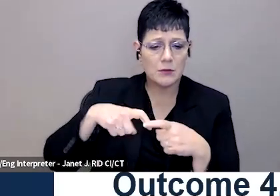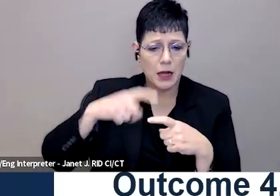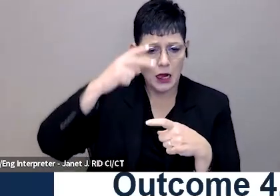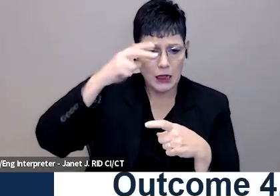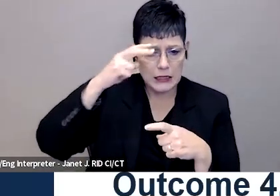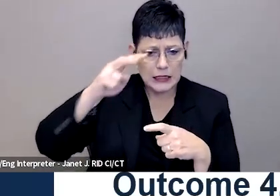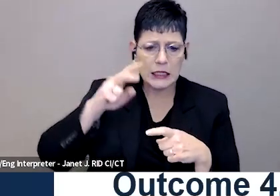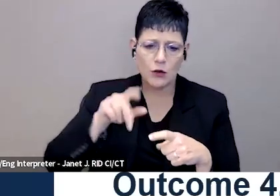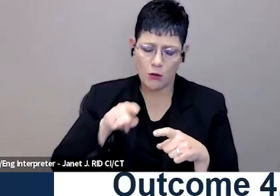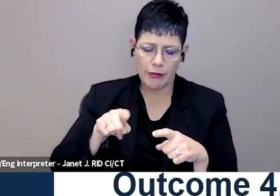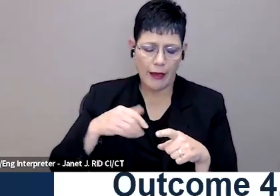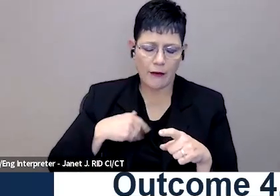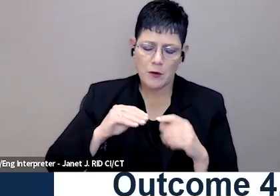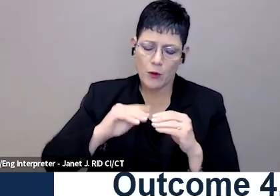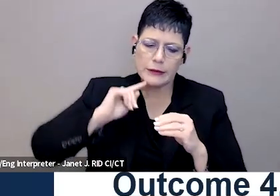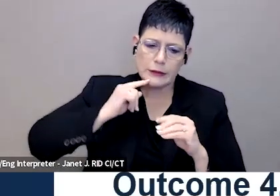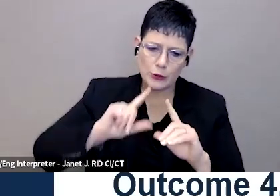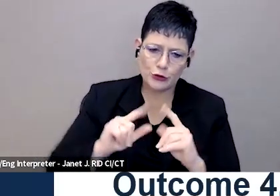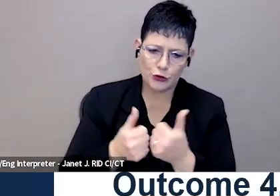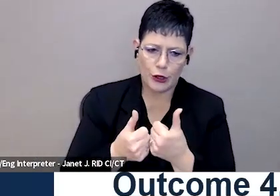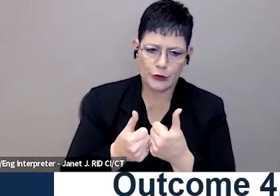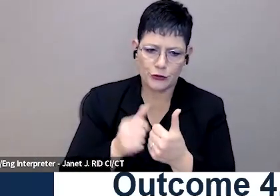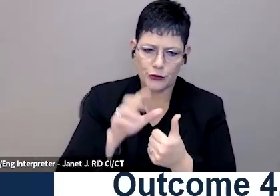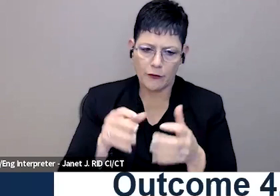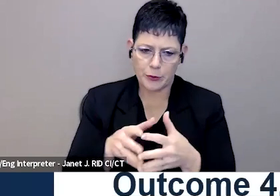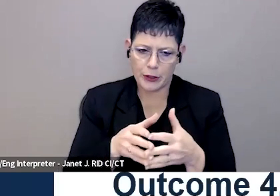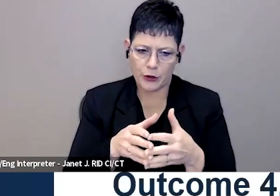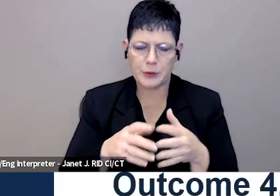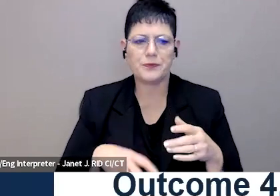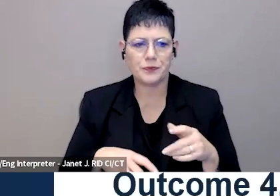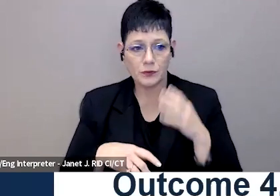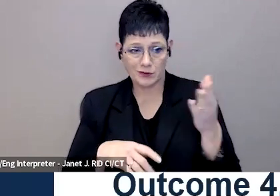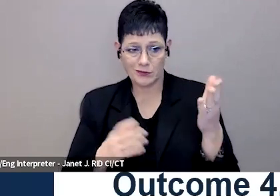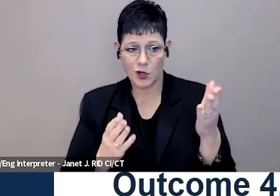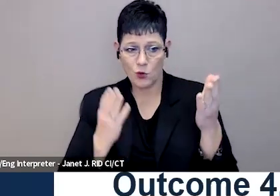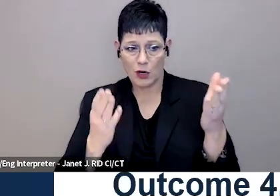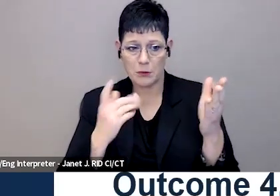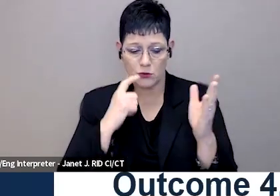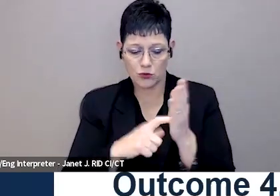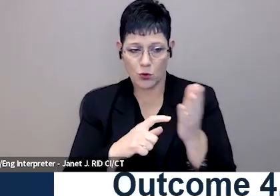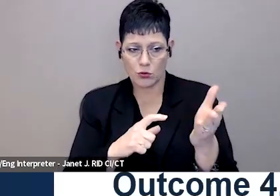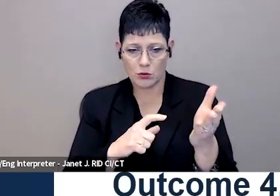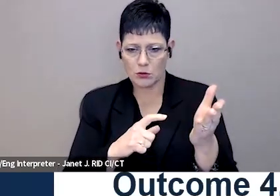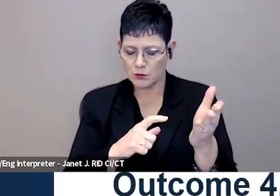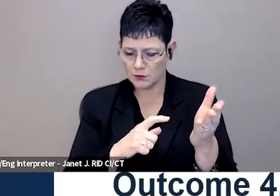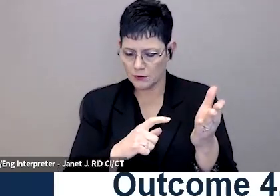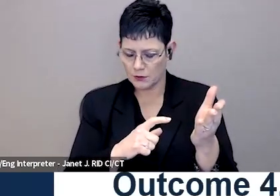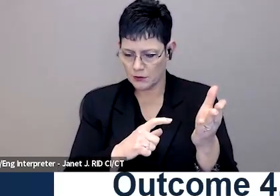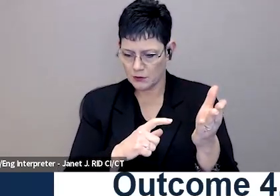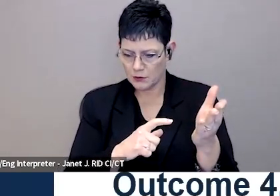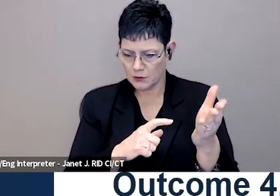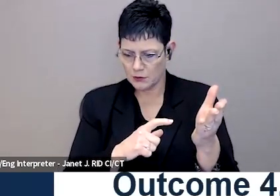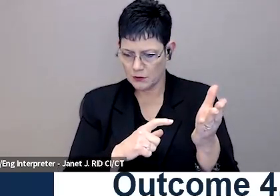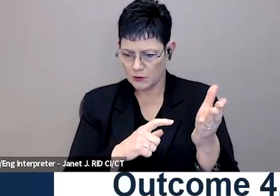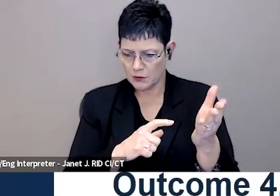face greater financial strain. So as part of the Act on Raise's recommendations here, really the importance of reducing